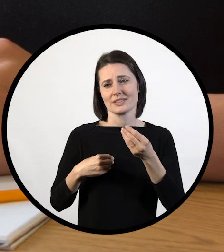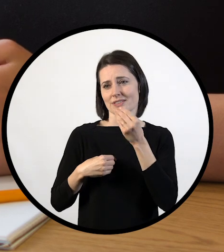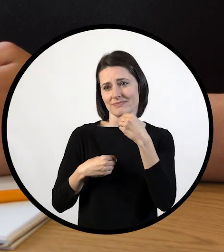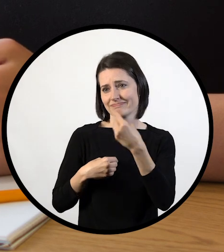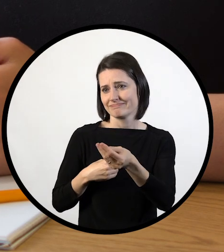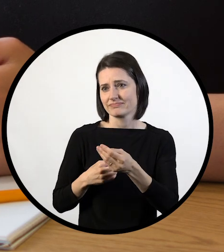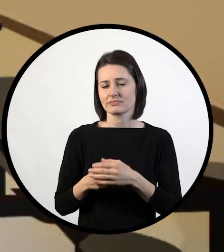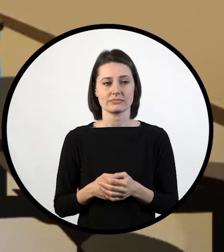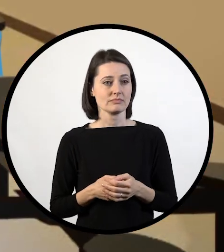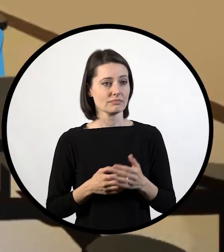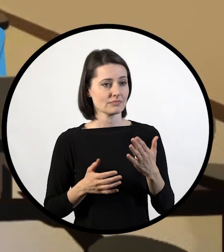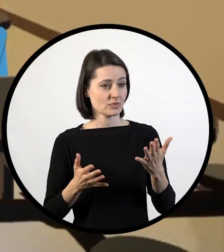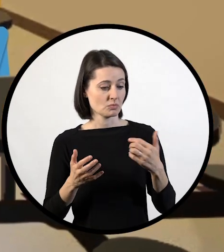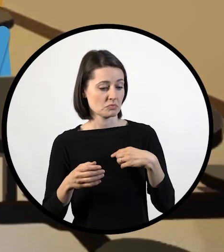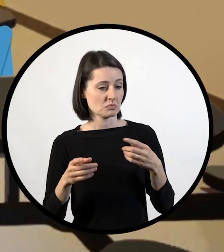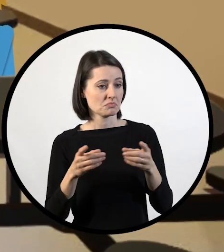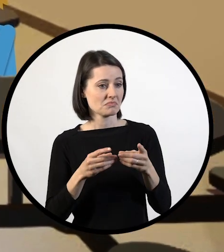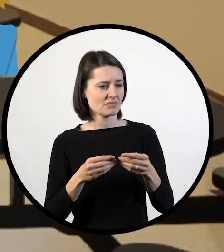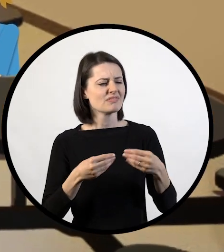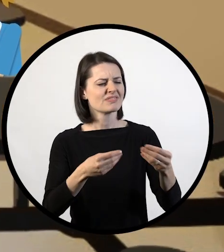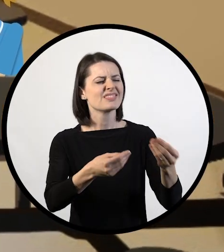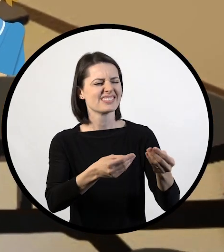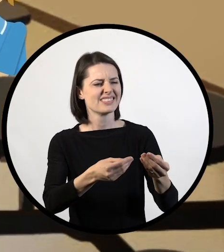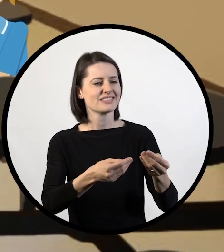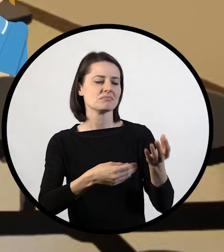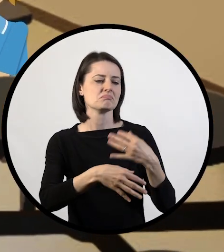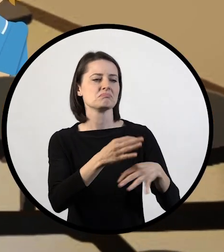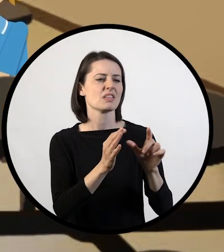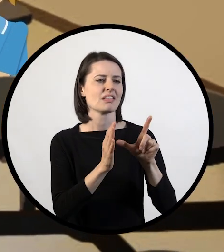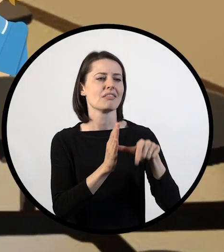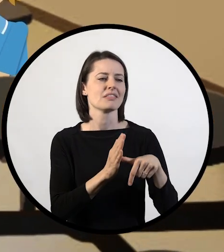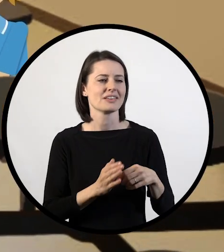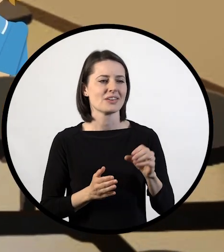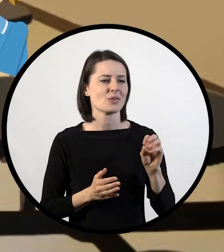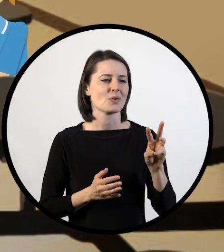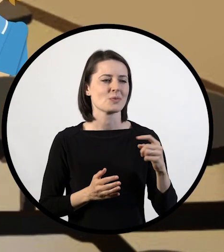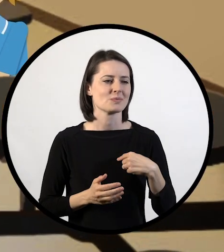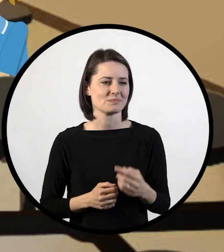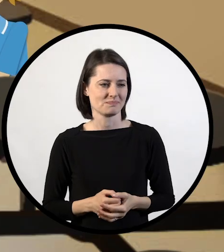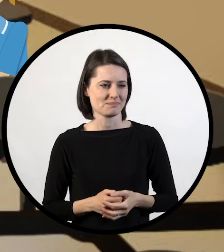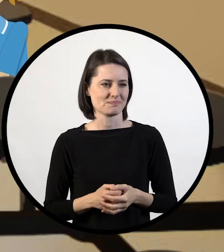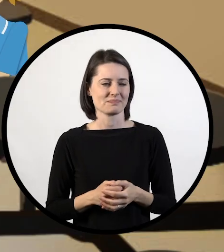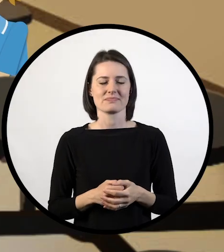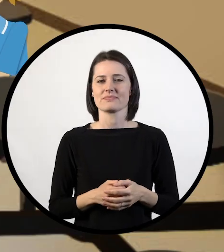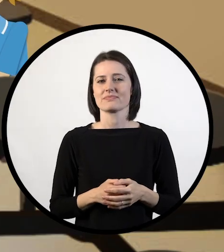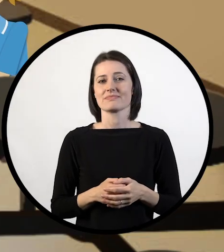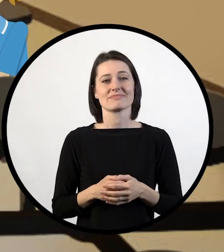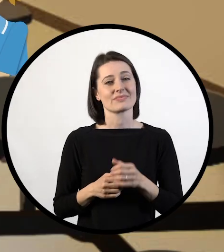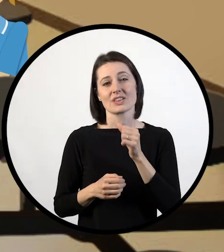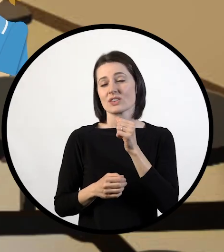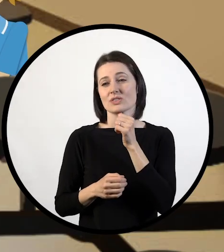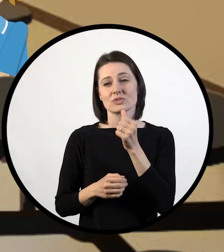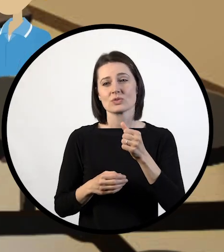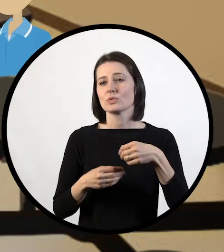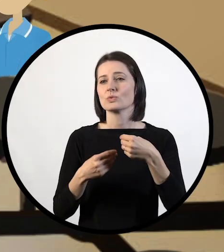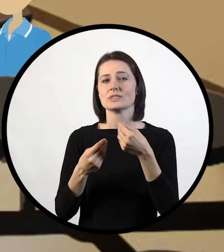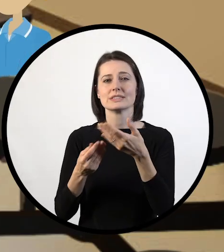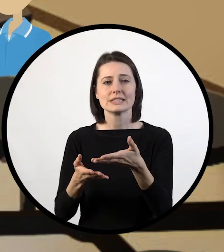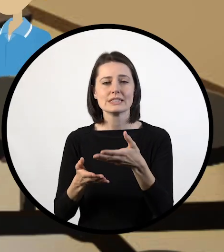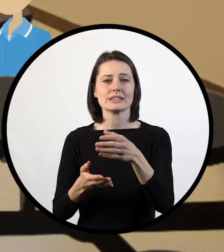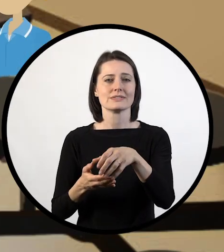should avoid. Do not accept food. Do you want my dessert? Take it. You can just owe me